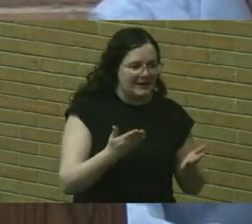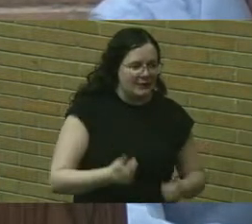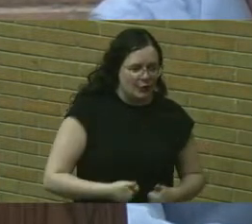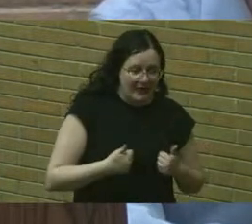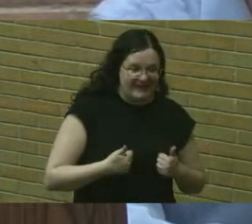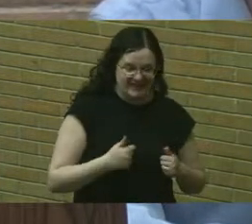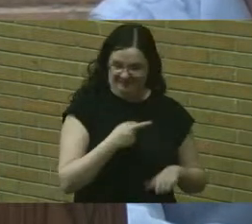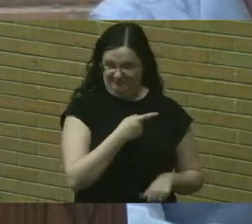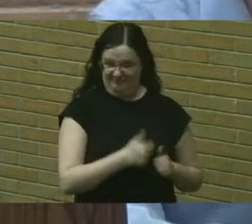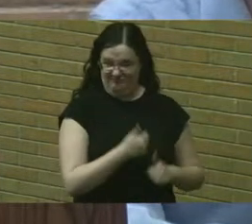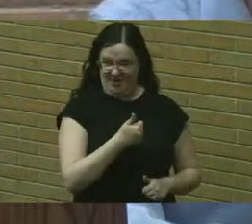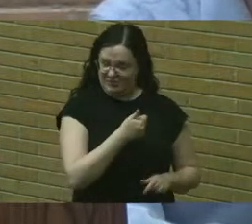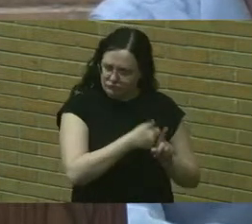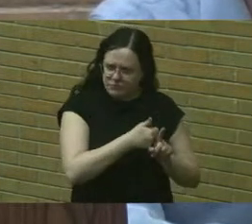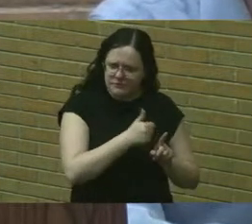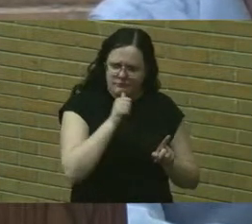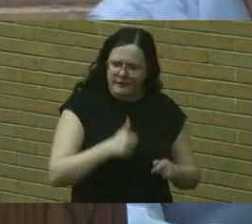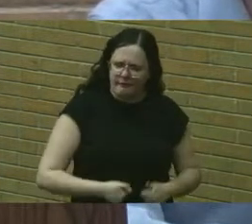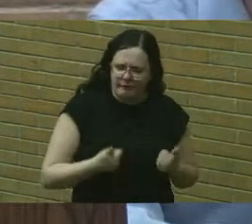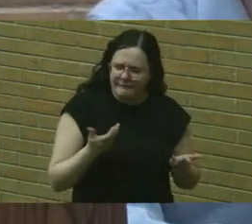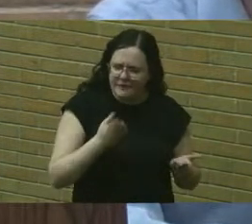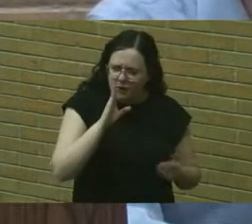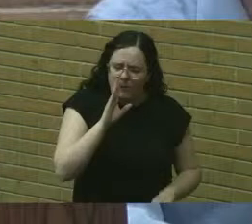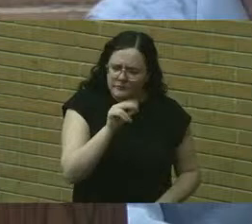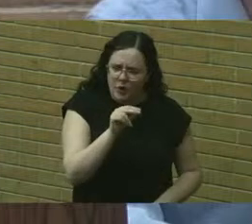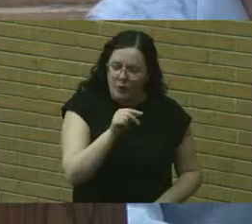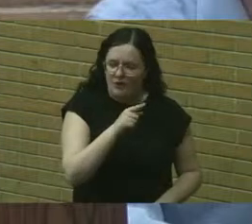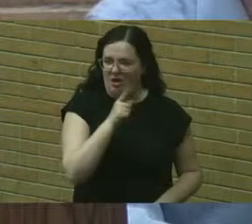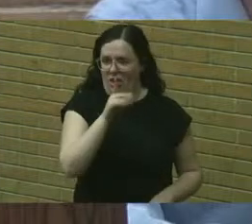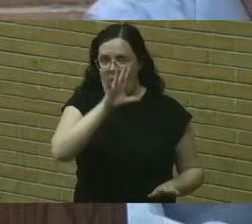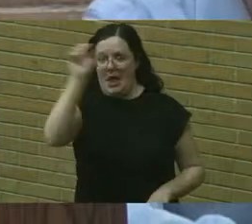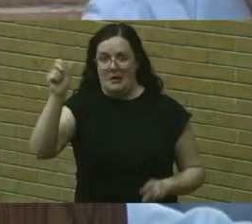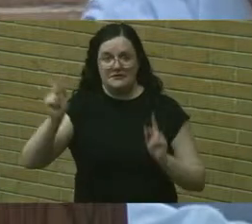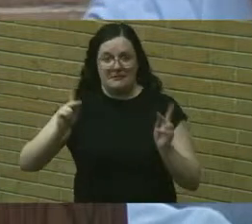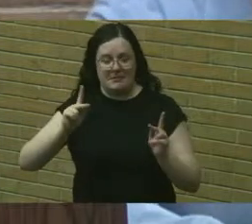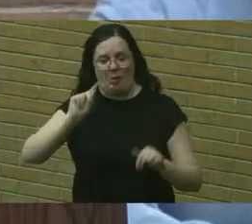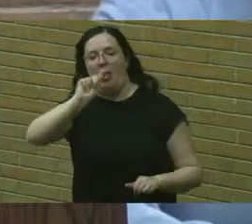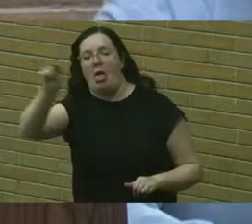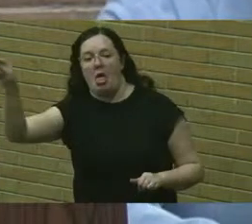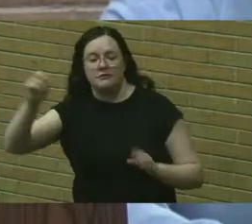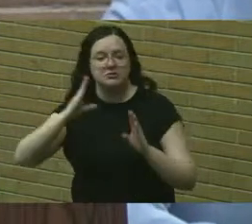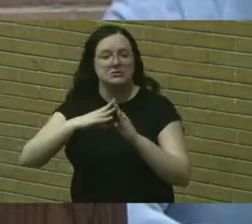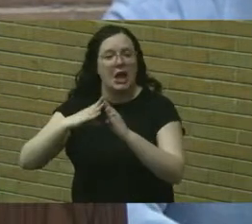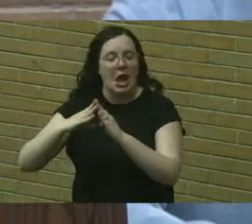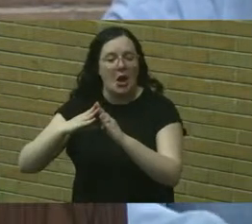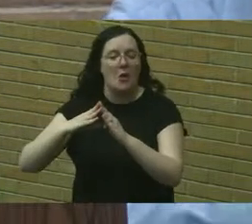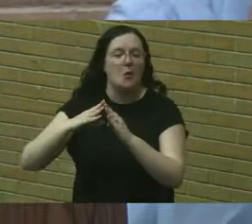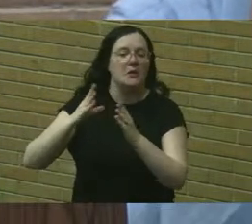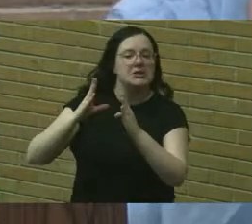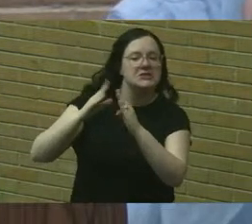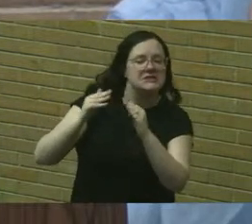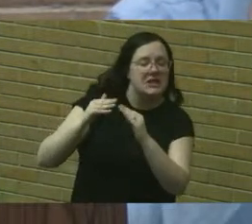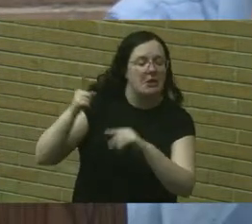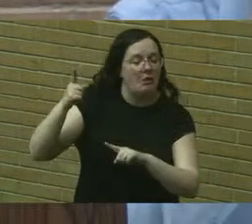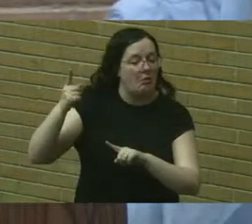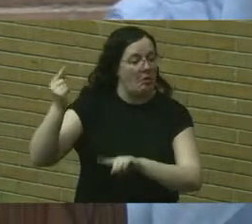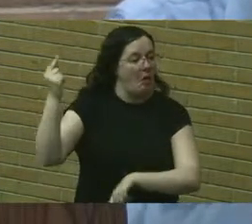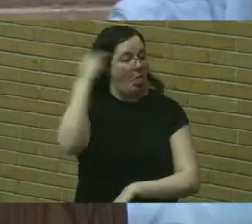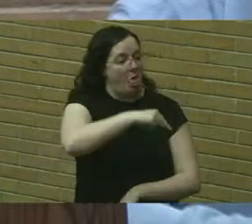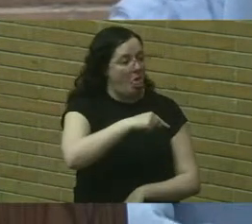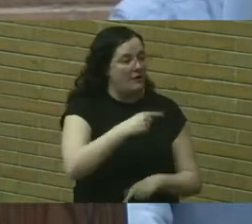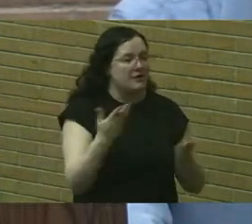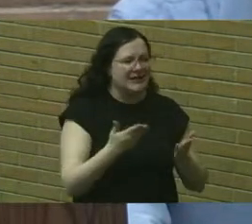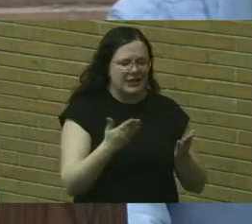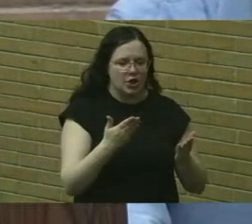Brighton coming and voicing their opinions. These are outside residents from other towns, from other cities. They're coming here